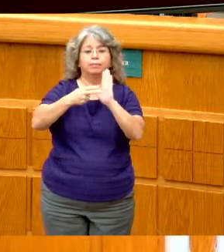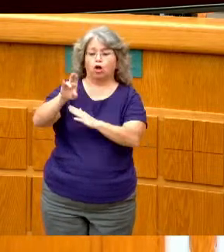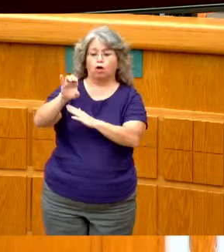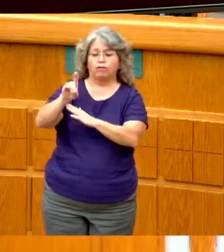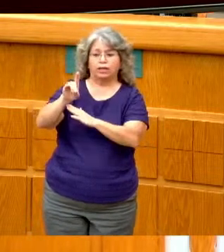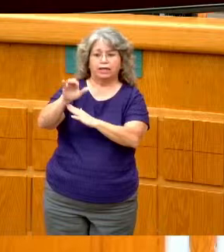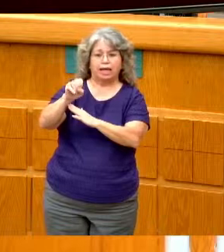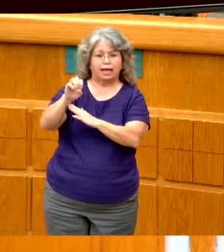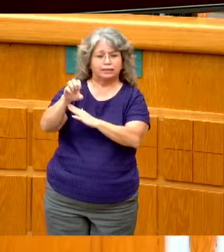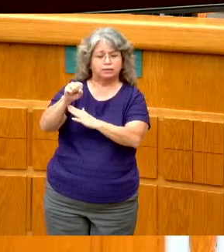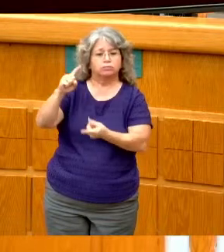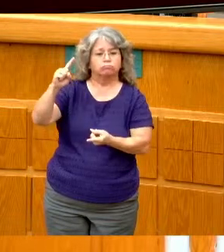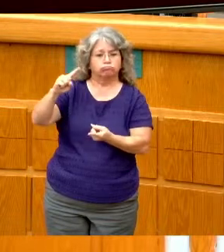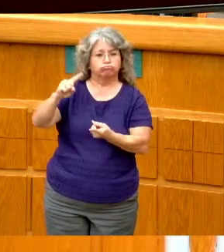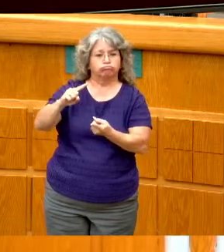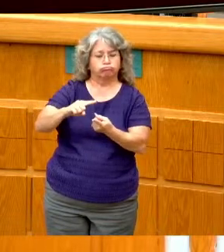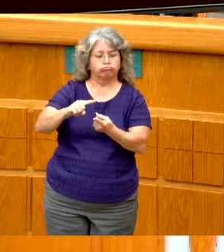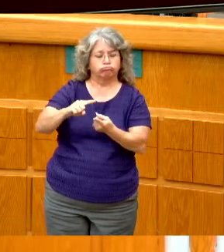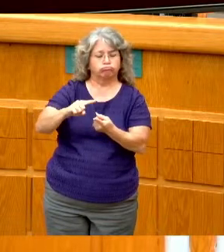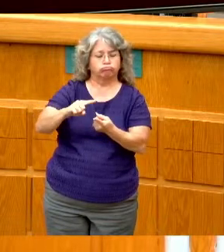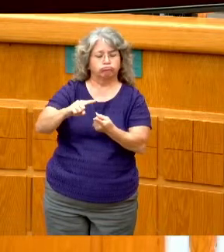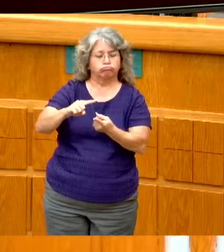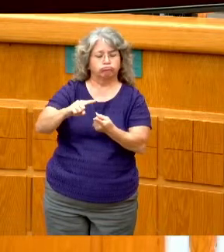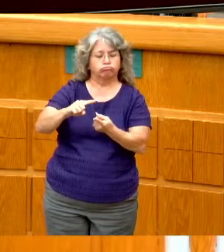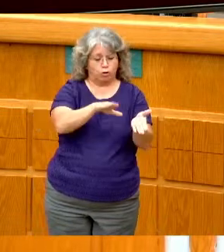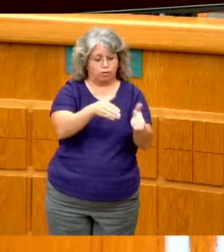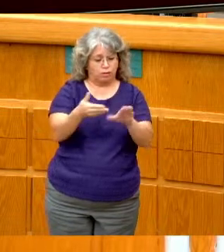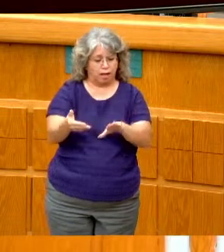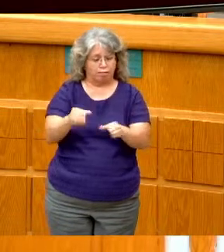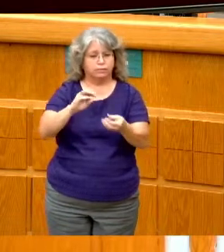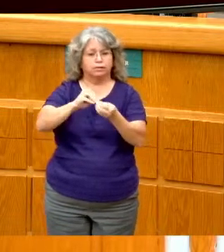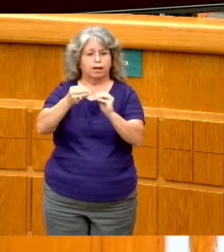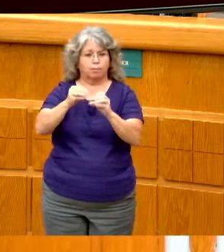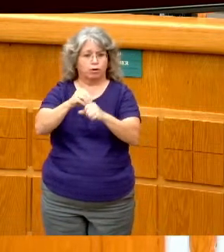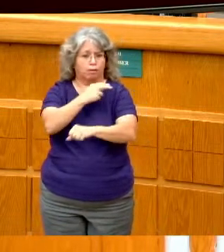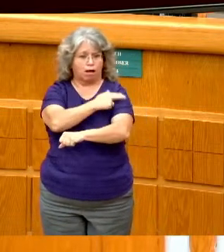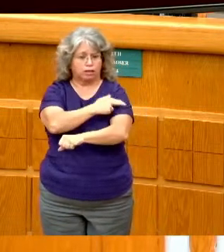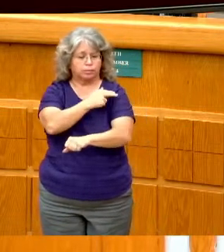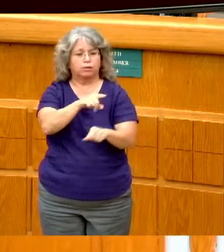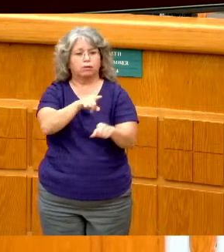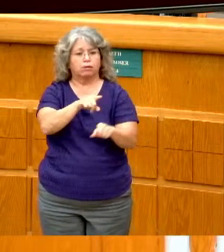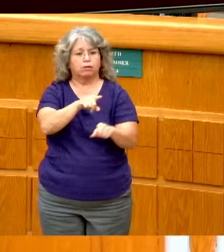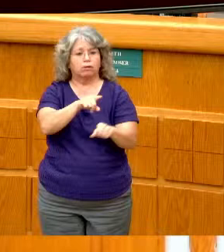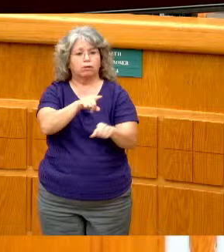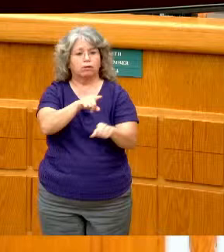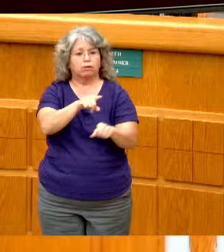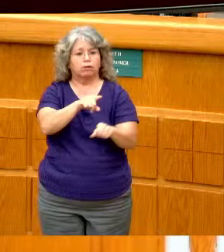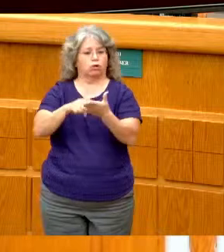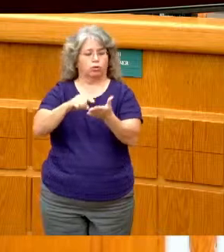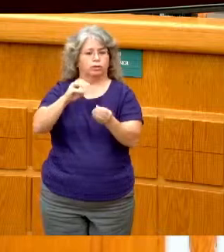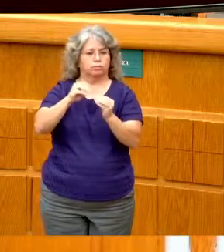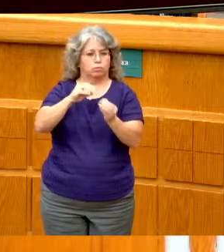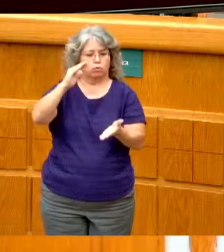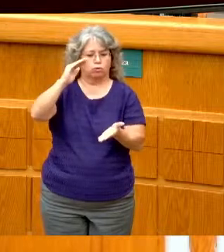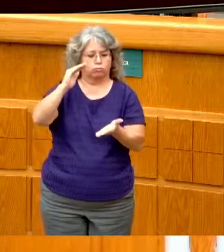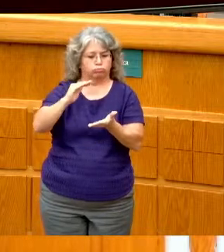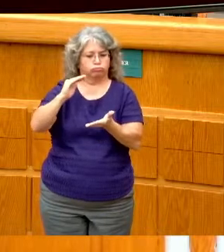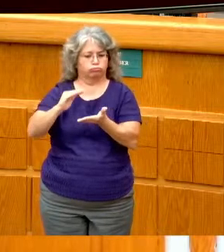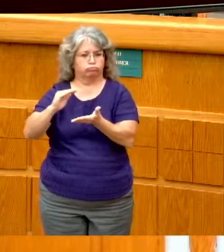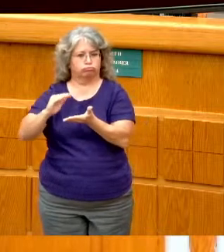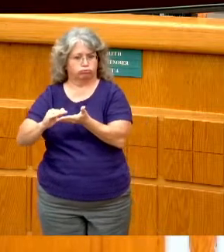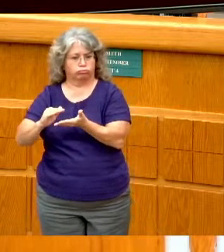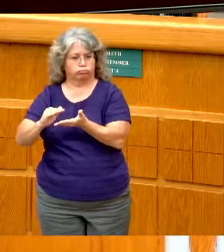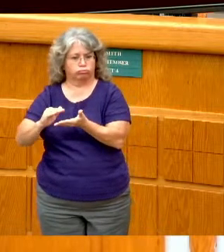and hospitalizations have also seen steeper drops since March 10th. The 7-day state average of new